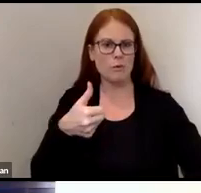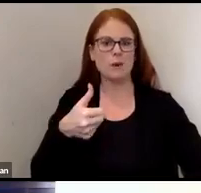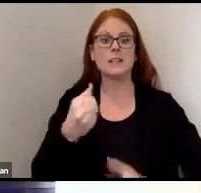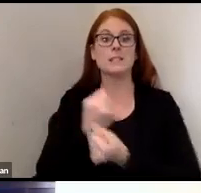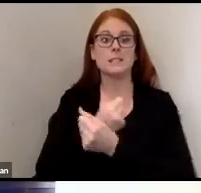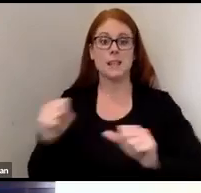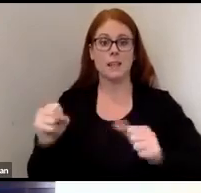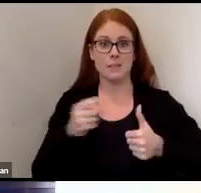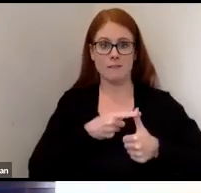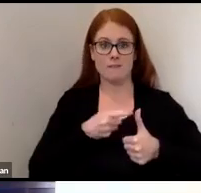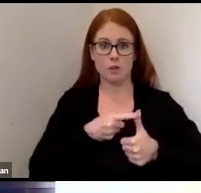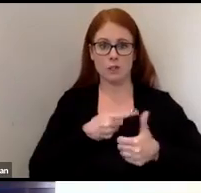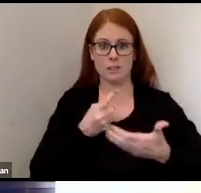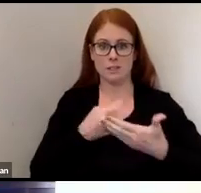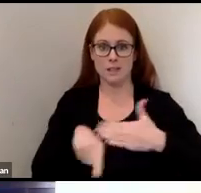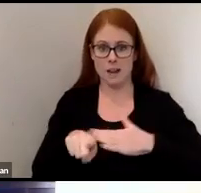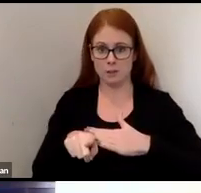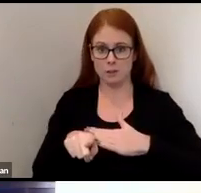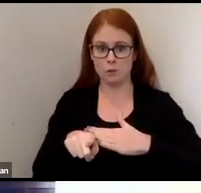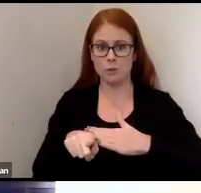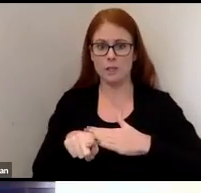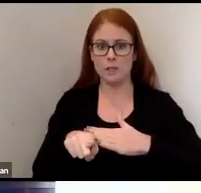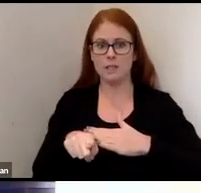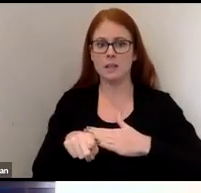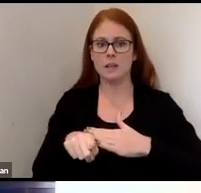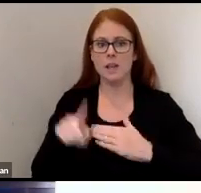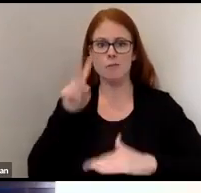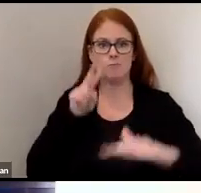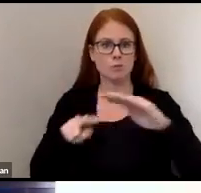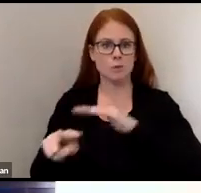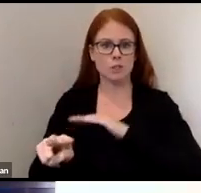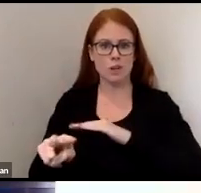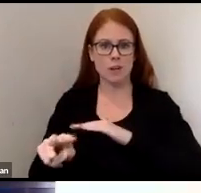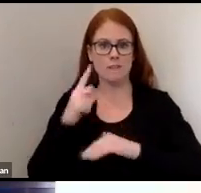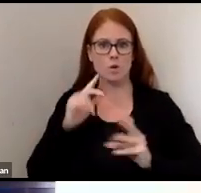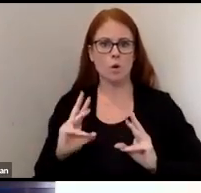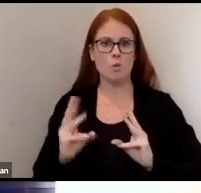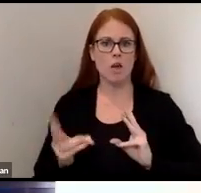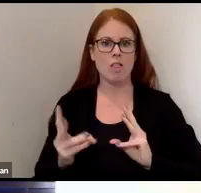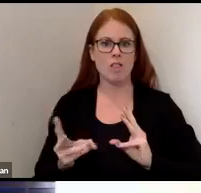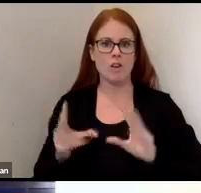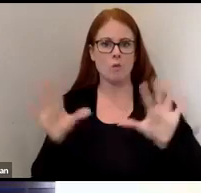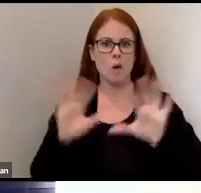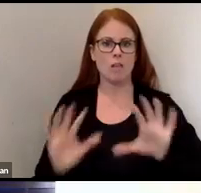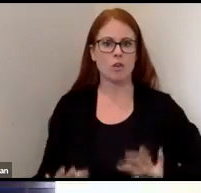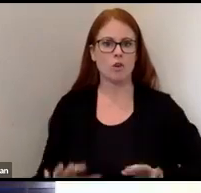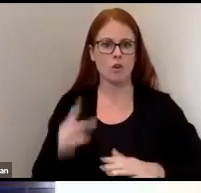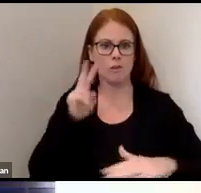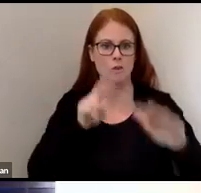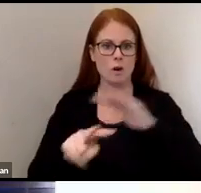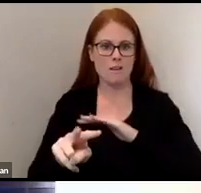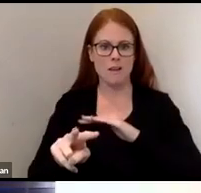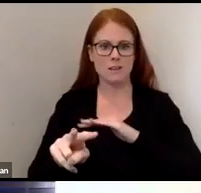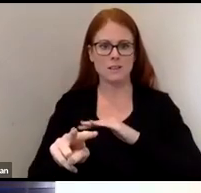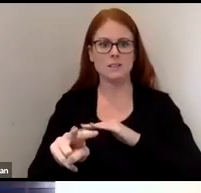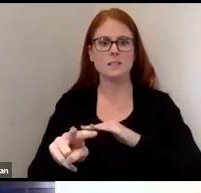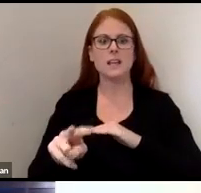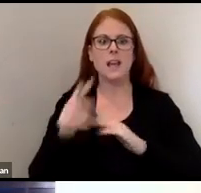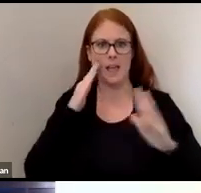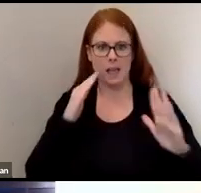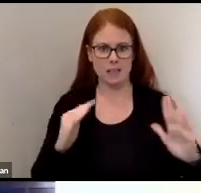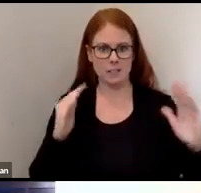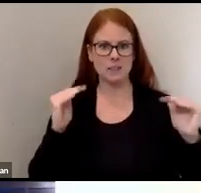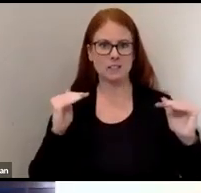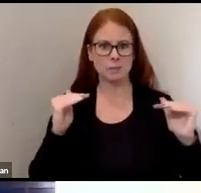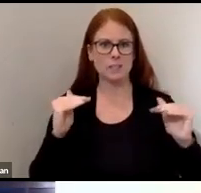first. Next week, the projection in terms of weather, the forecast is expected to be pretty